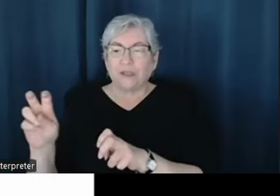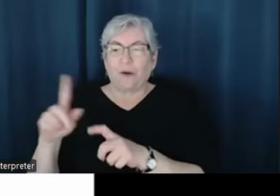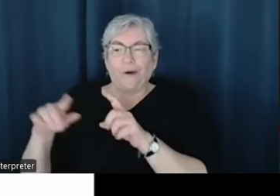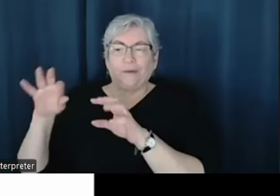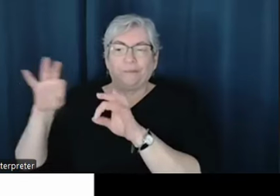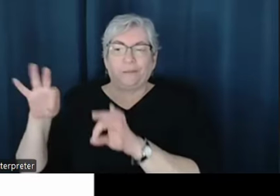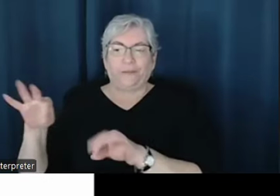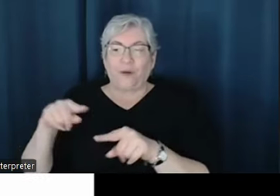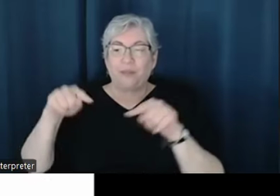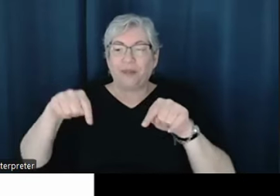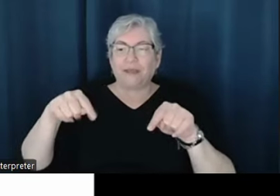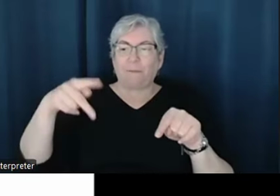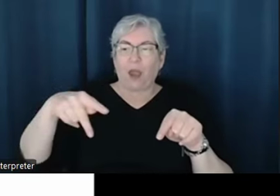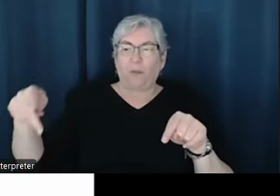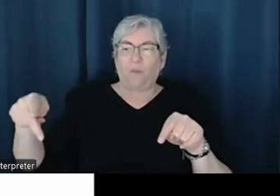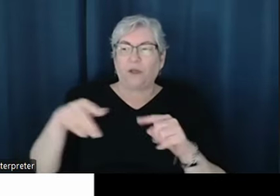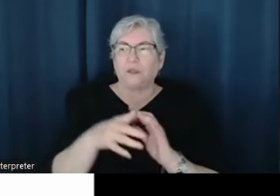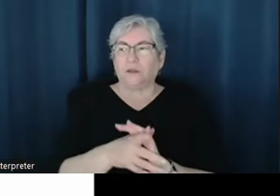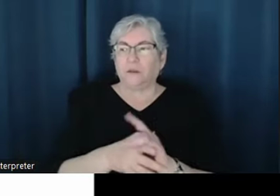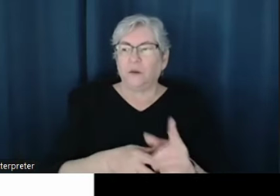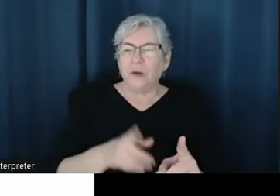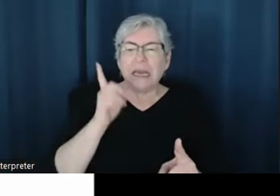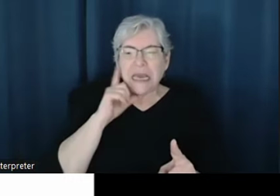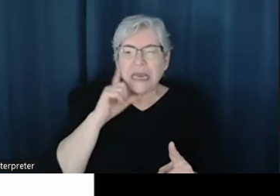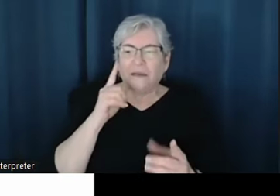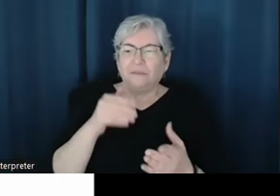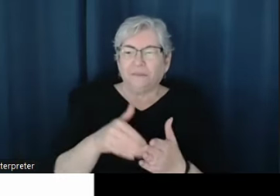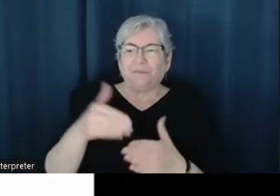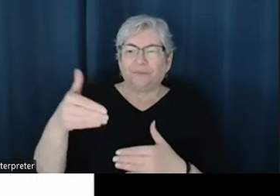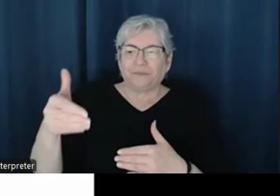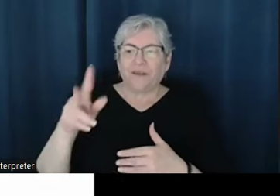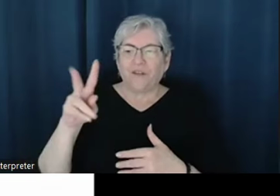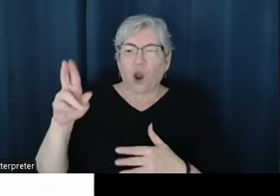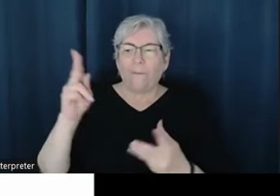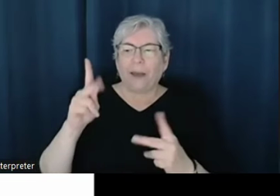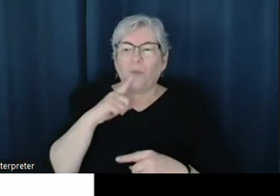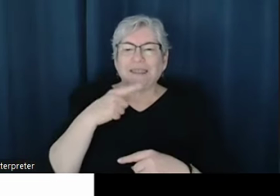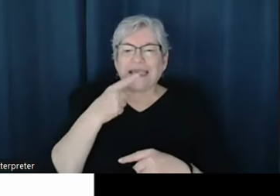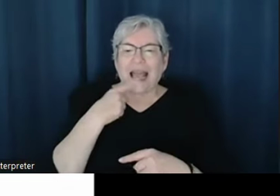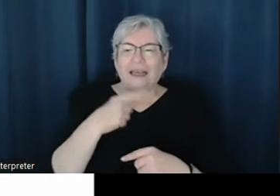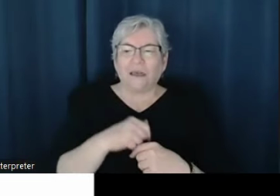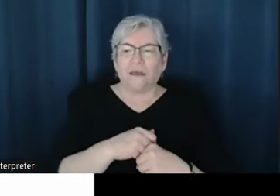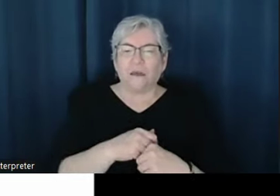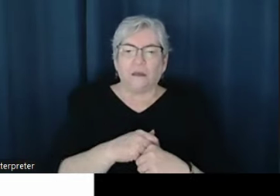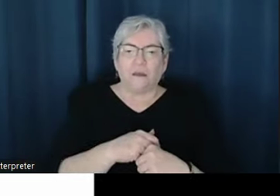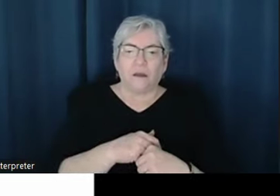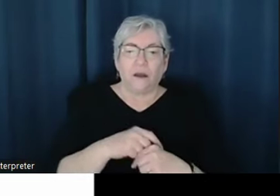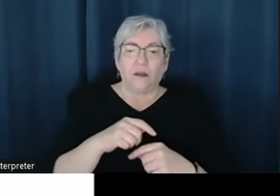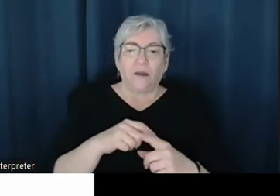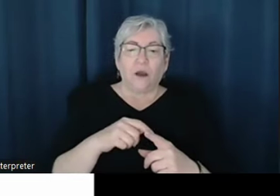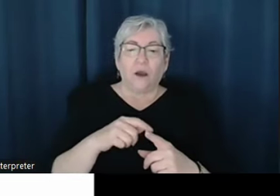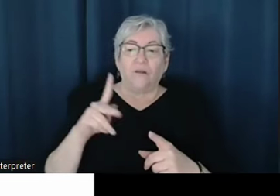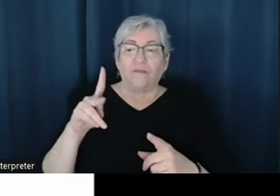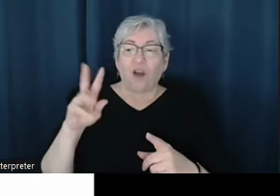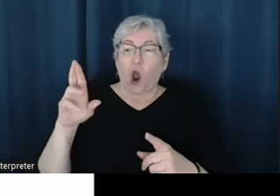PowerPoint. You hear many times VR people say that the VR system